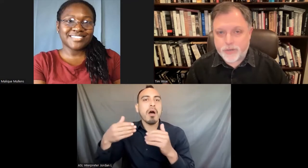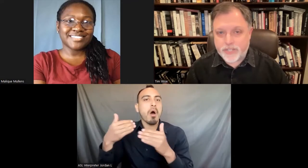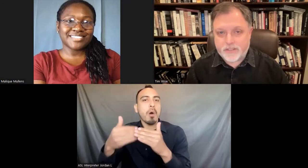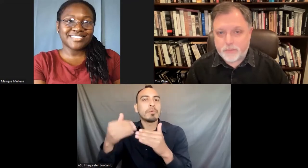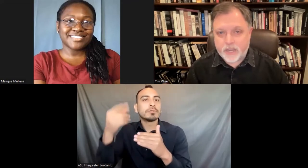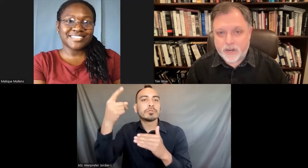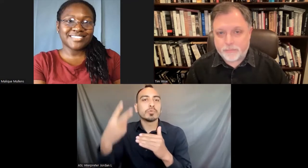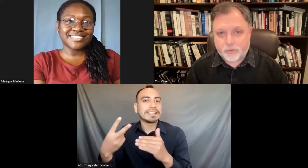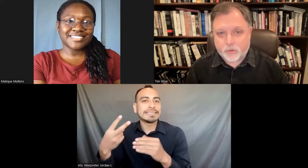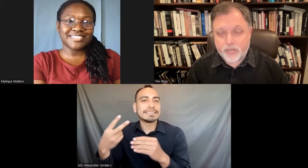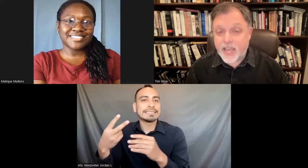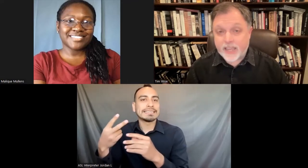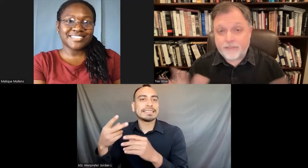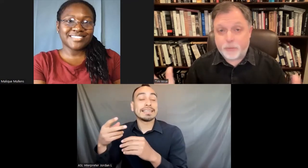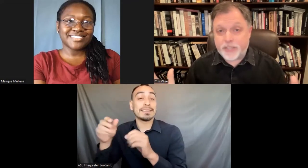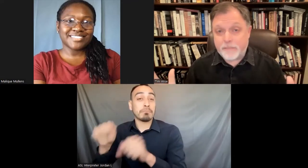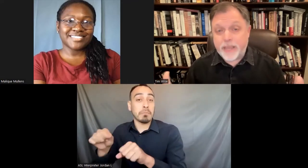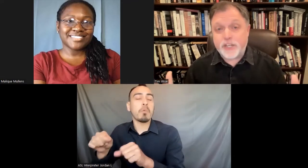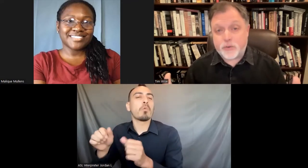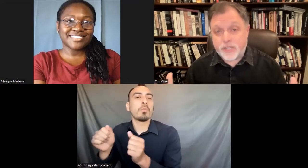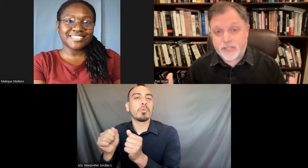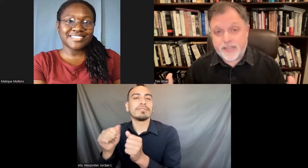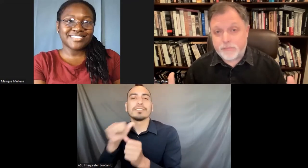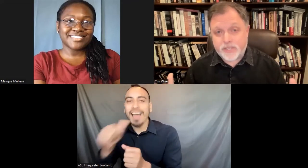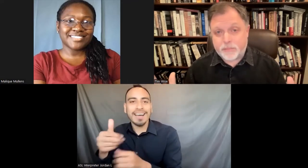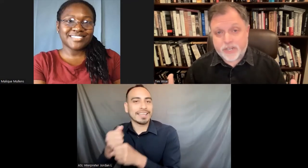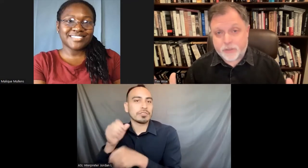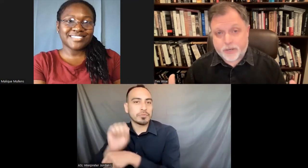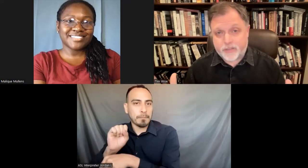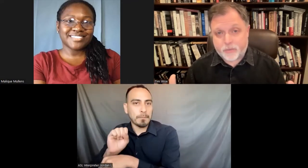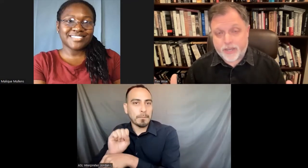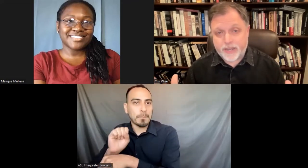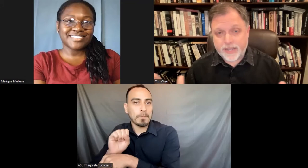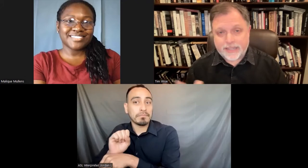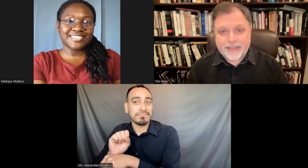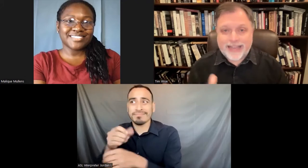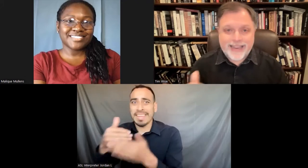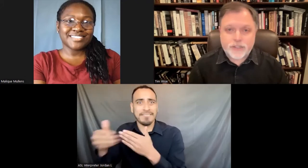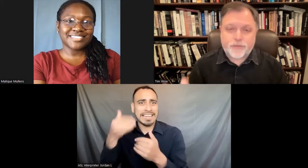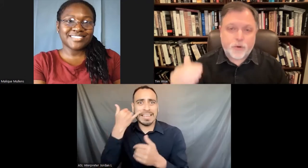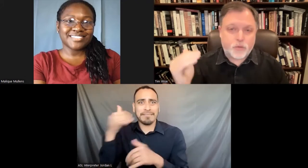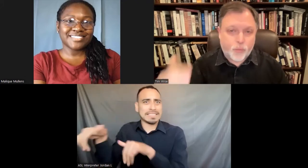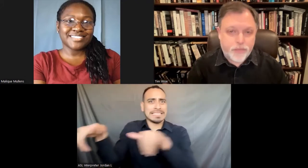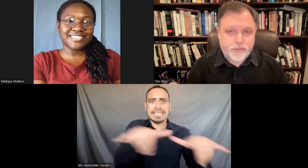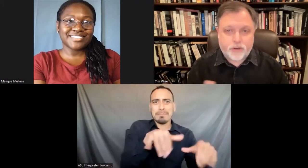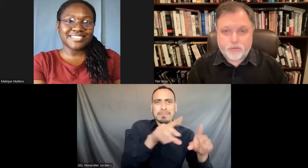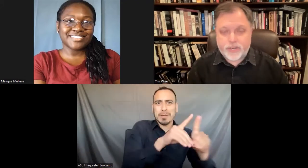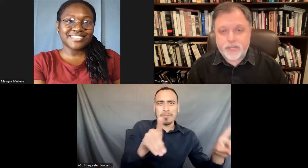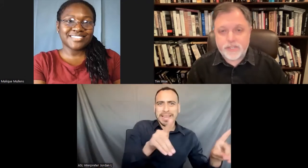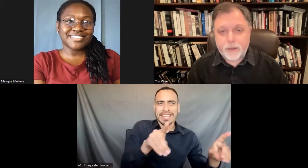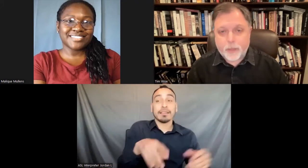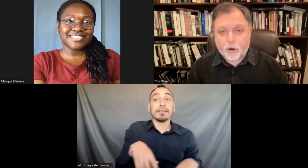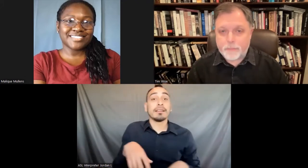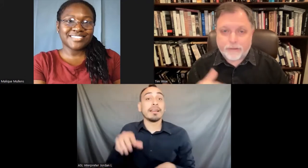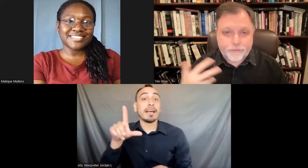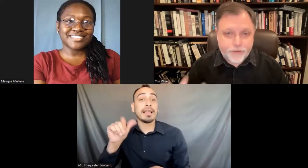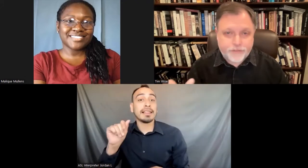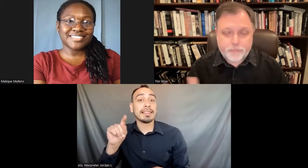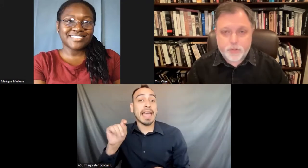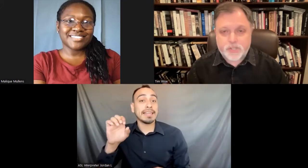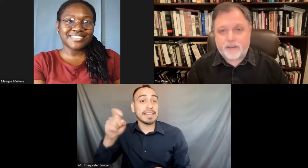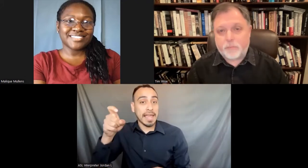with degrees to be unemployed, even when they majored in the same subjects, by the way. That Latinx folks with degrees are